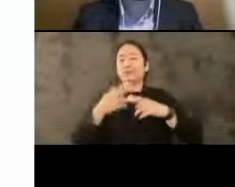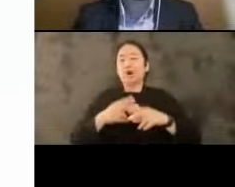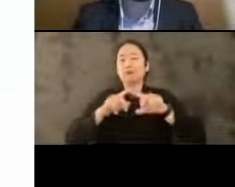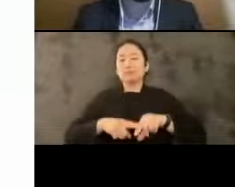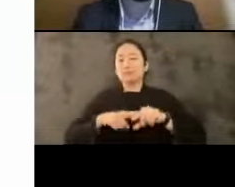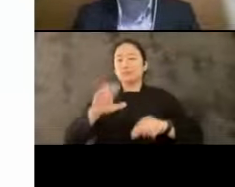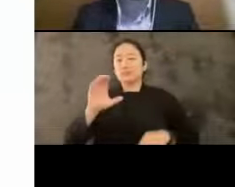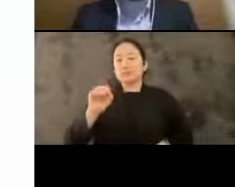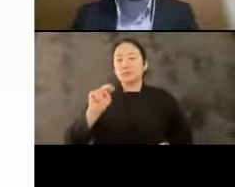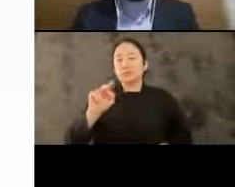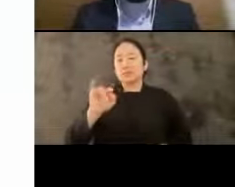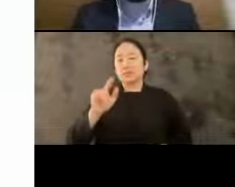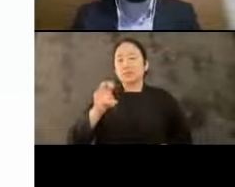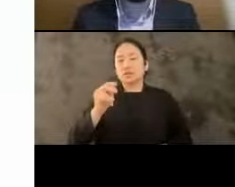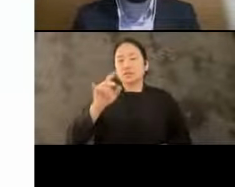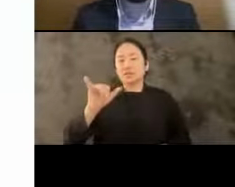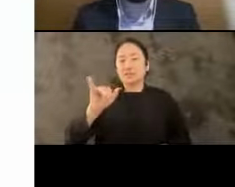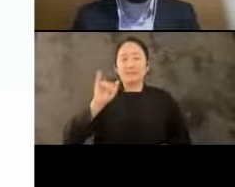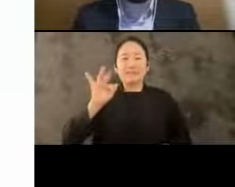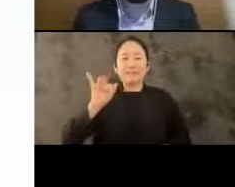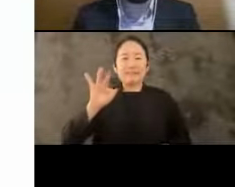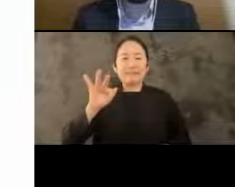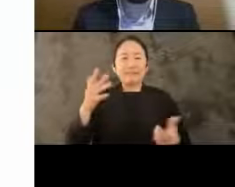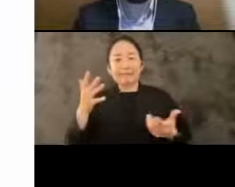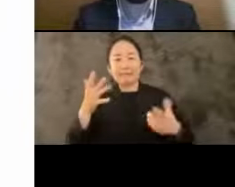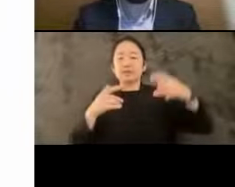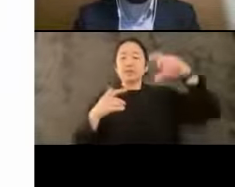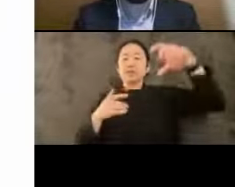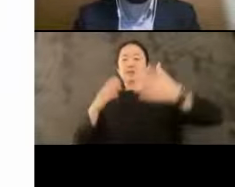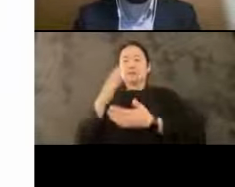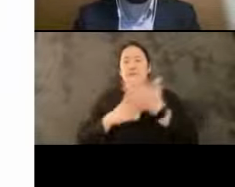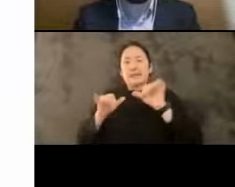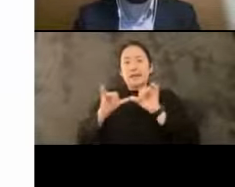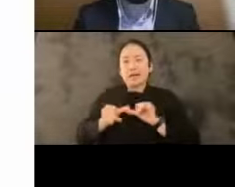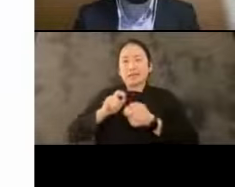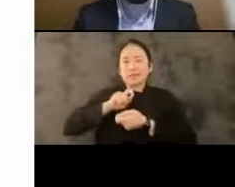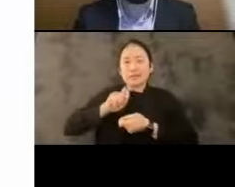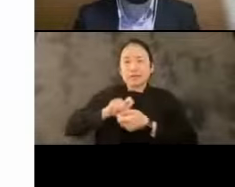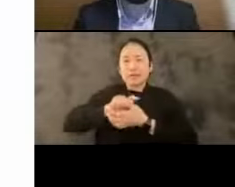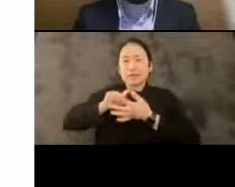as Kevin mentioned, at this level, we just don't have the engineering detail to have,